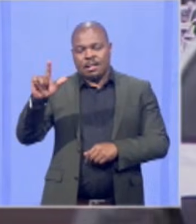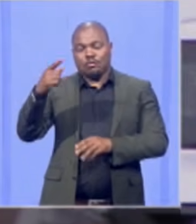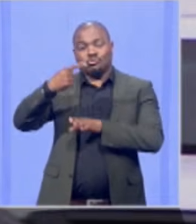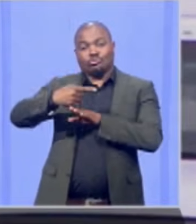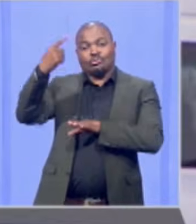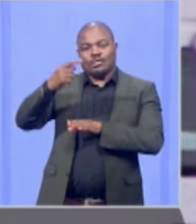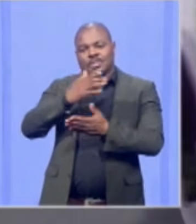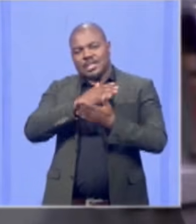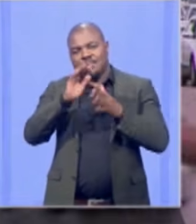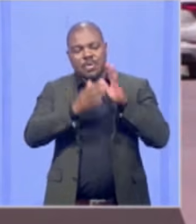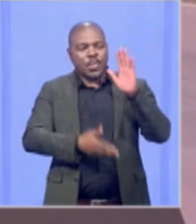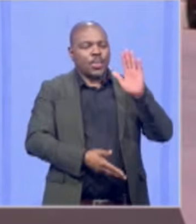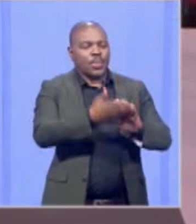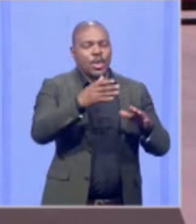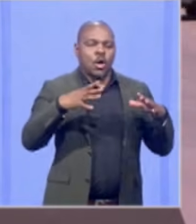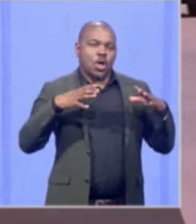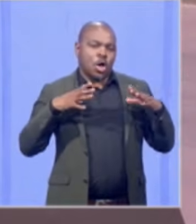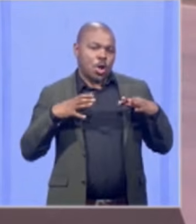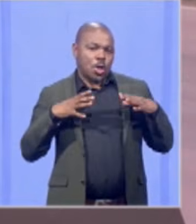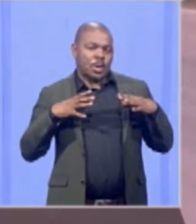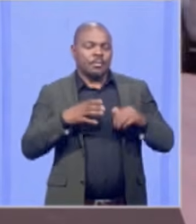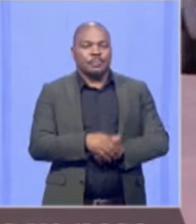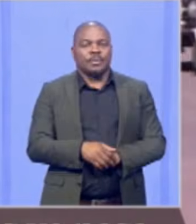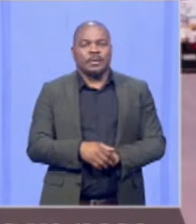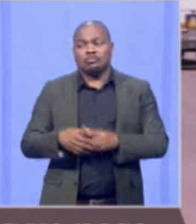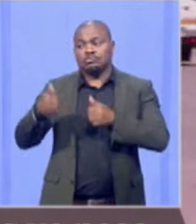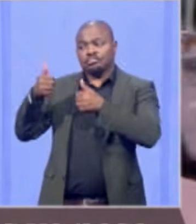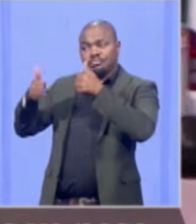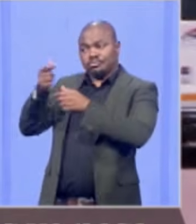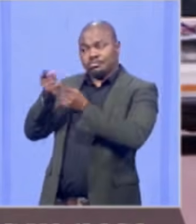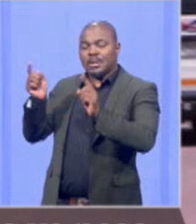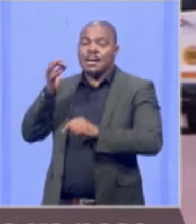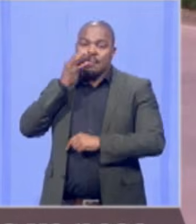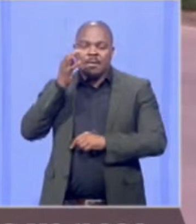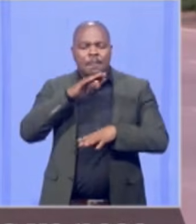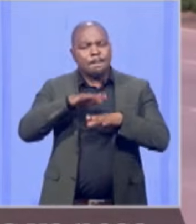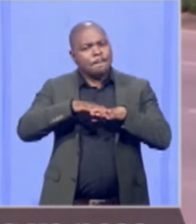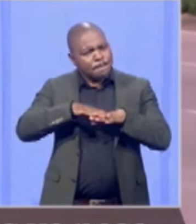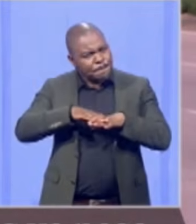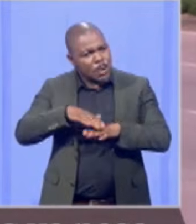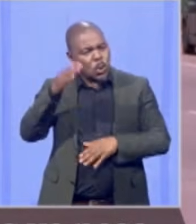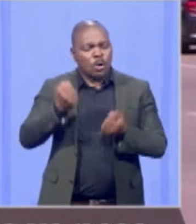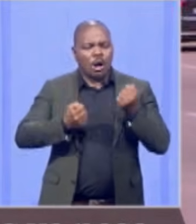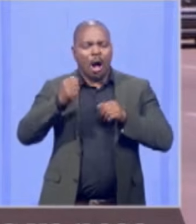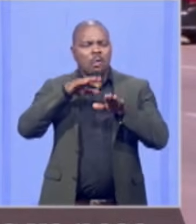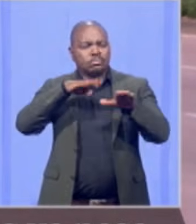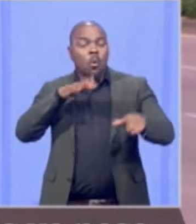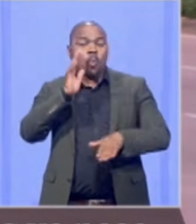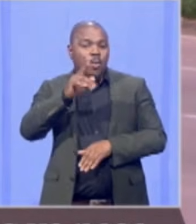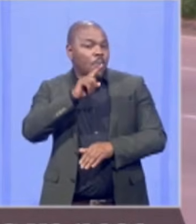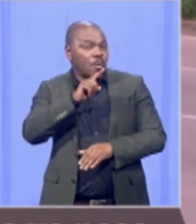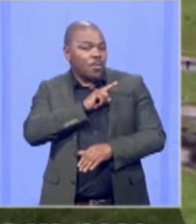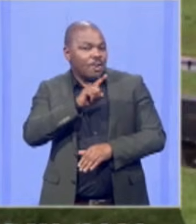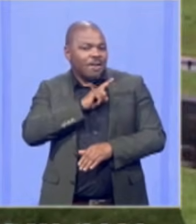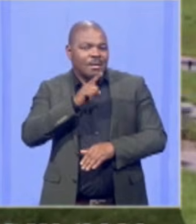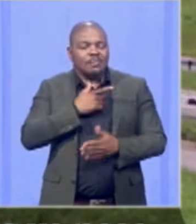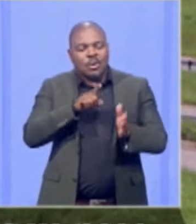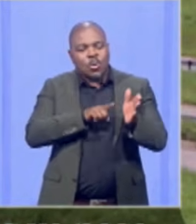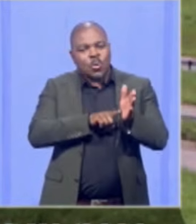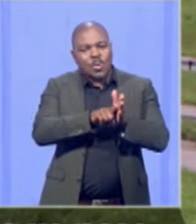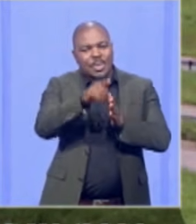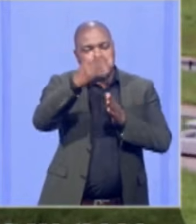kwa mafelong a bone a boikhutso. Bathati ba re go solofetswe kelo e kwa godimo ya pharakano ka ntlha ya fase e le bokhutlo ba